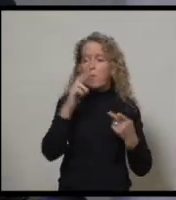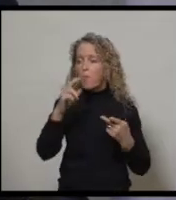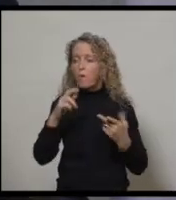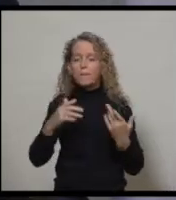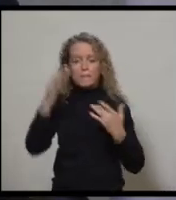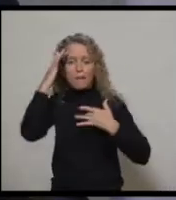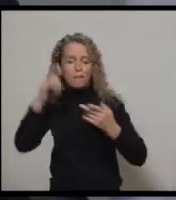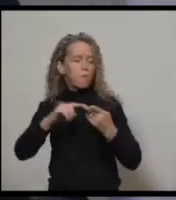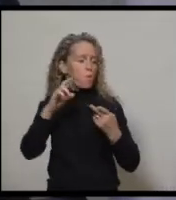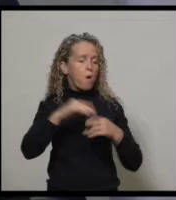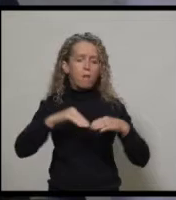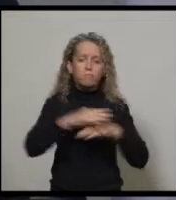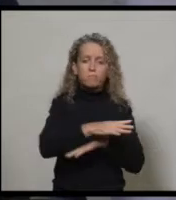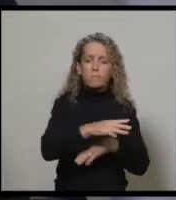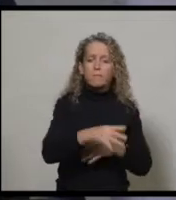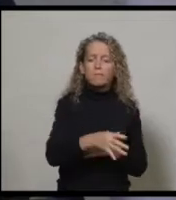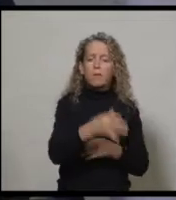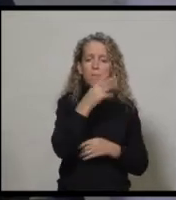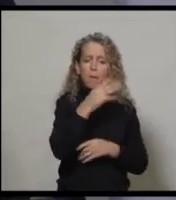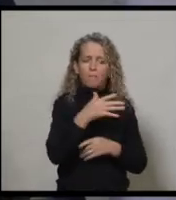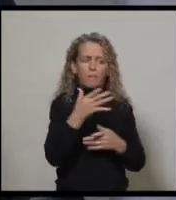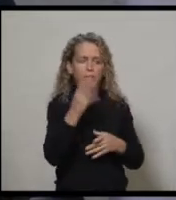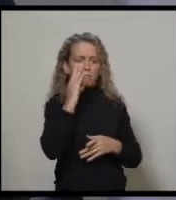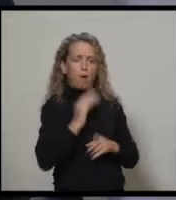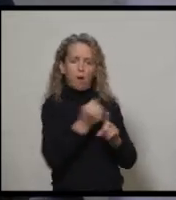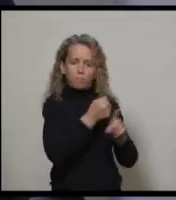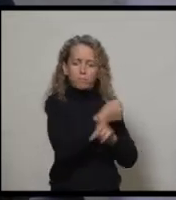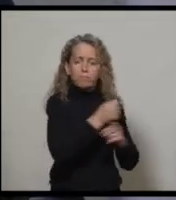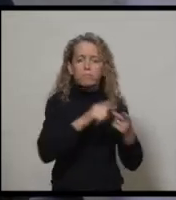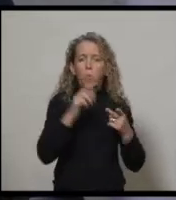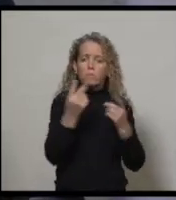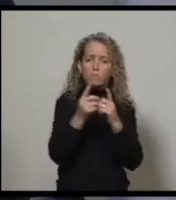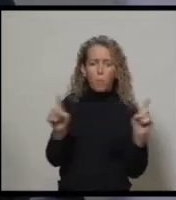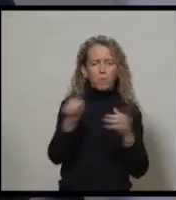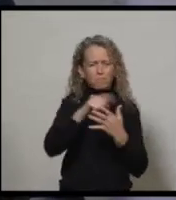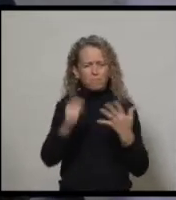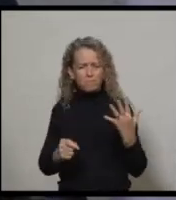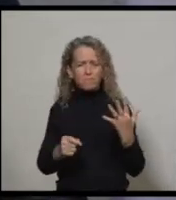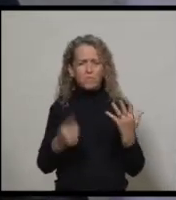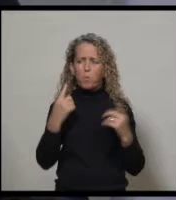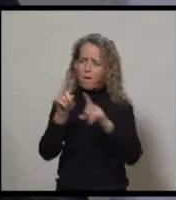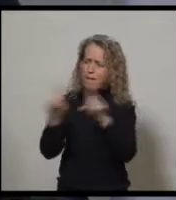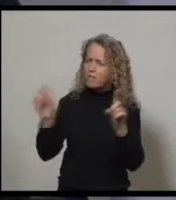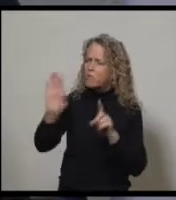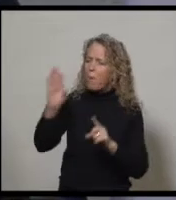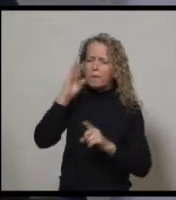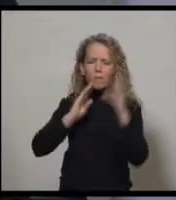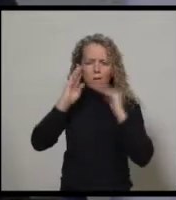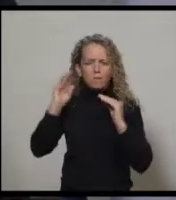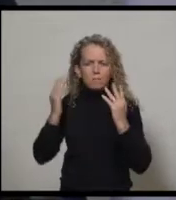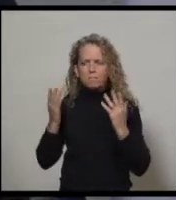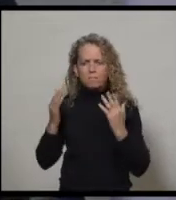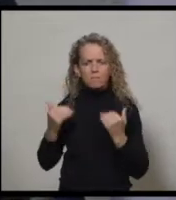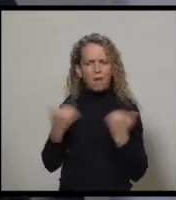violently, divorce in the home. So they asked all these questions really looking to see what people experienced. And what they found out was quite